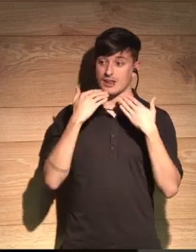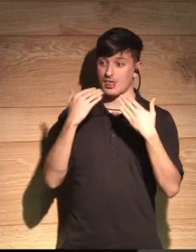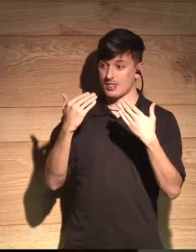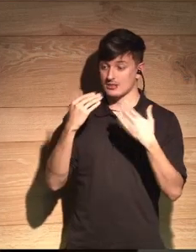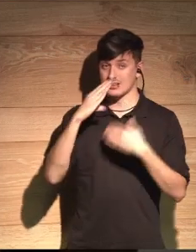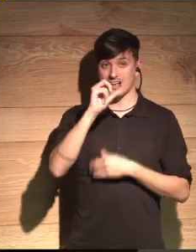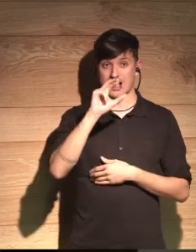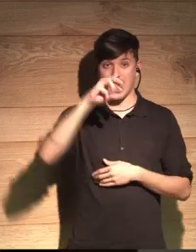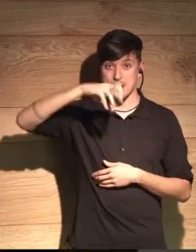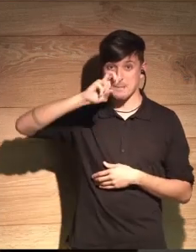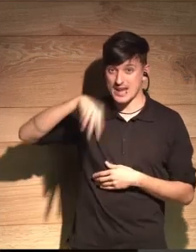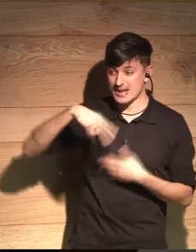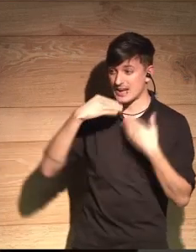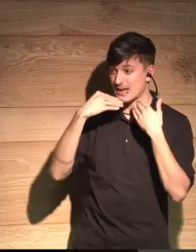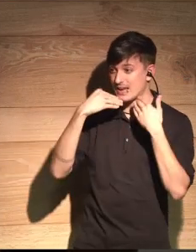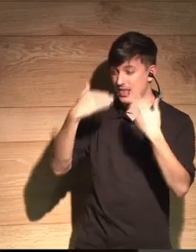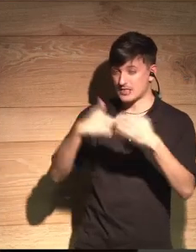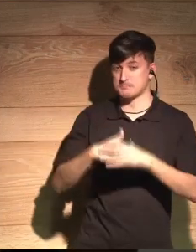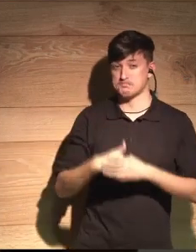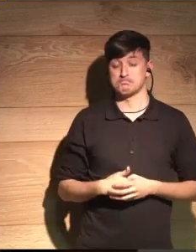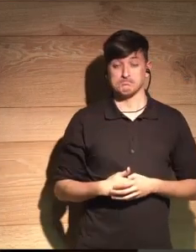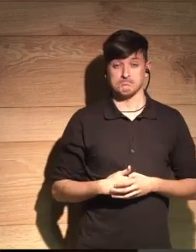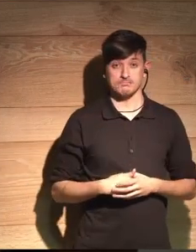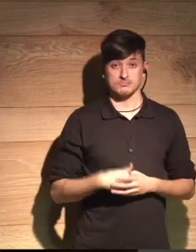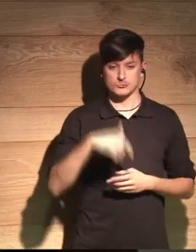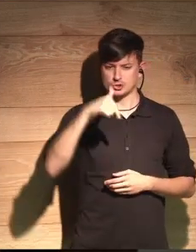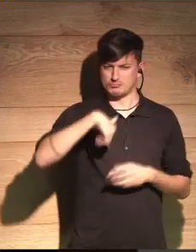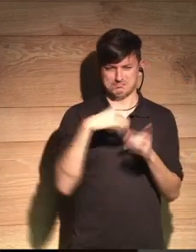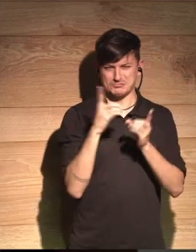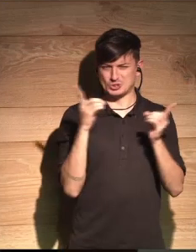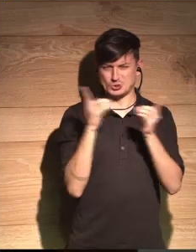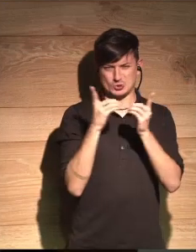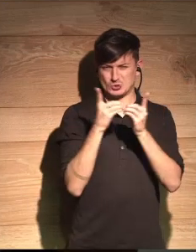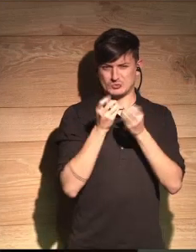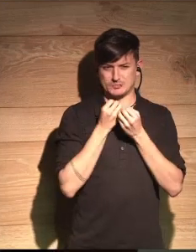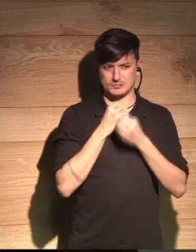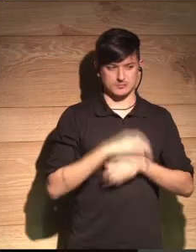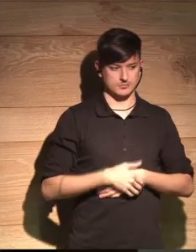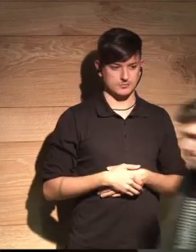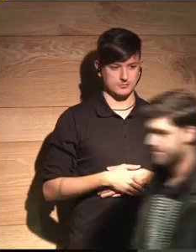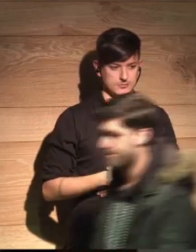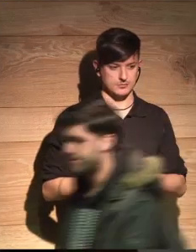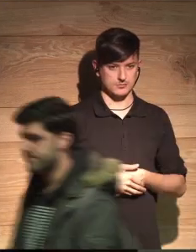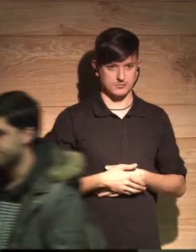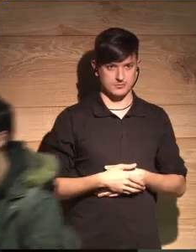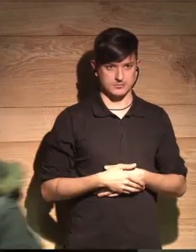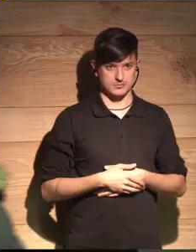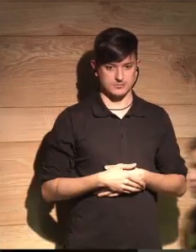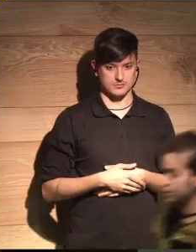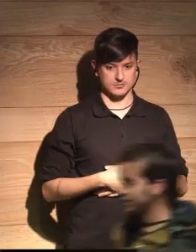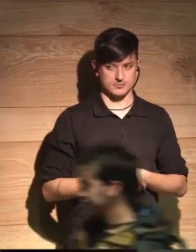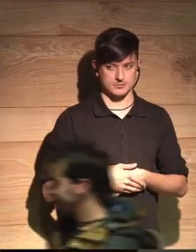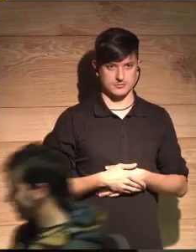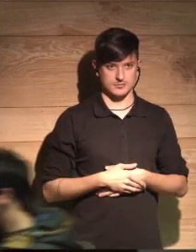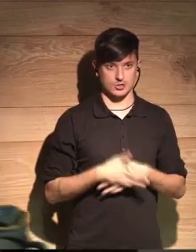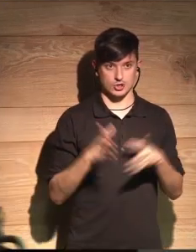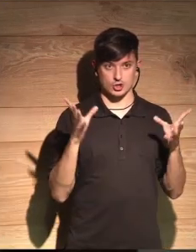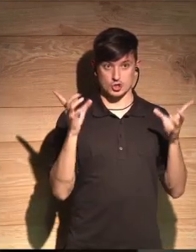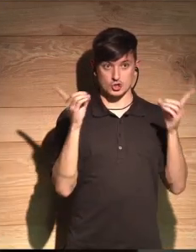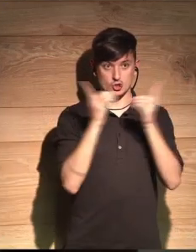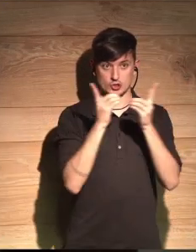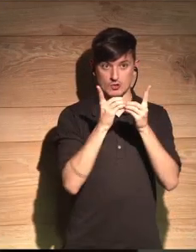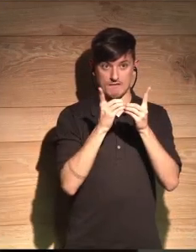Gracias, Carmen. Bueno, yo brevísimo. Well, thank you very much. I would like to be brief, but I have to